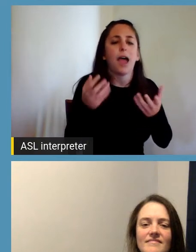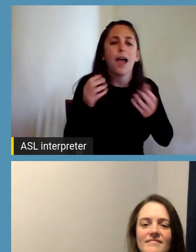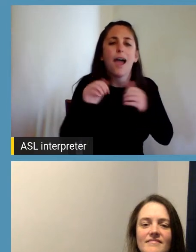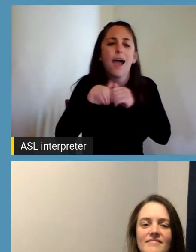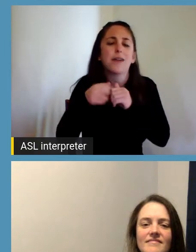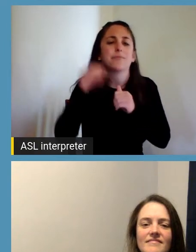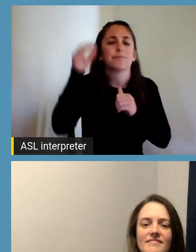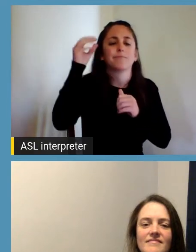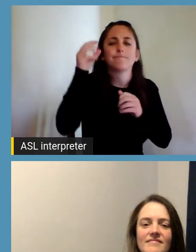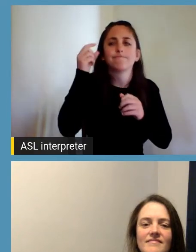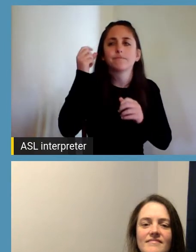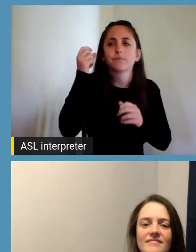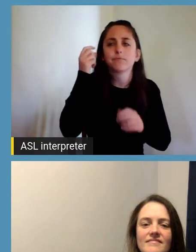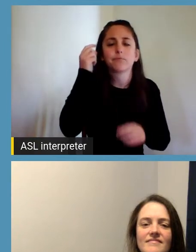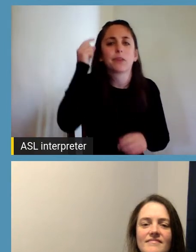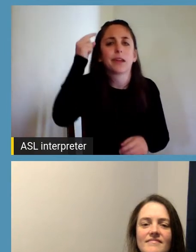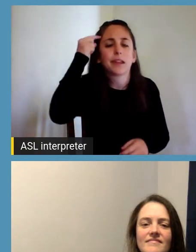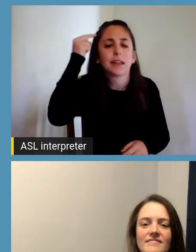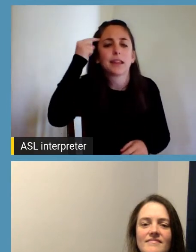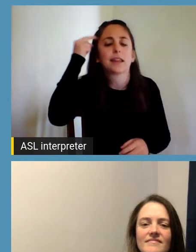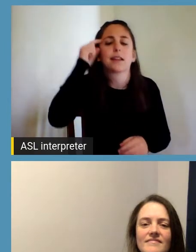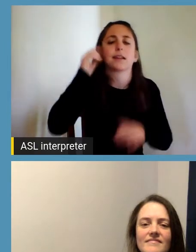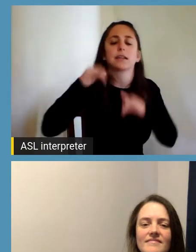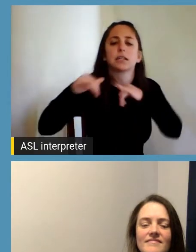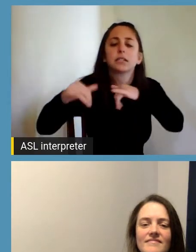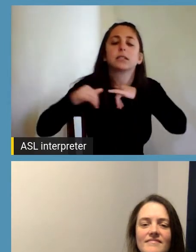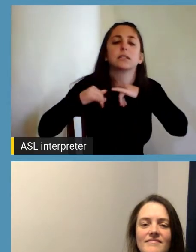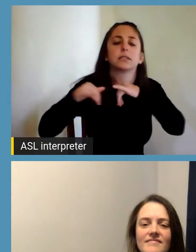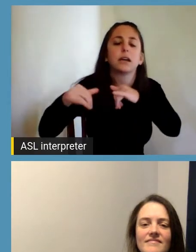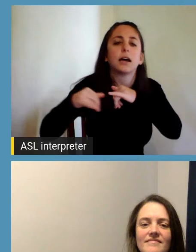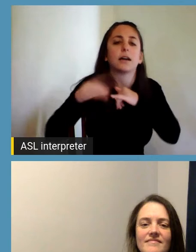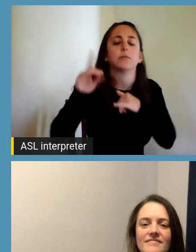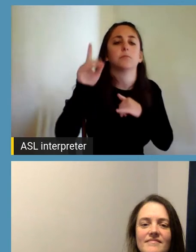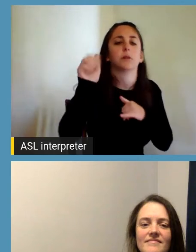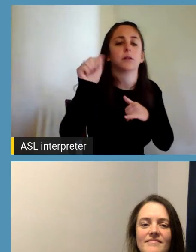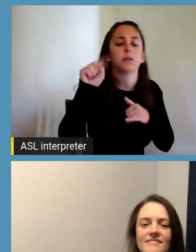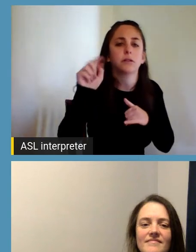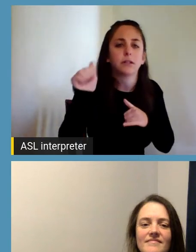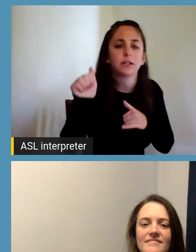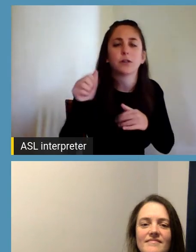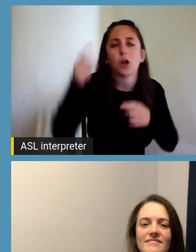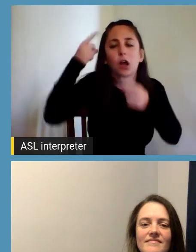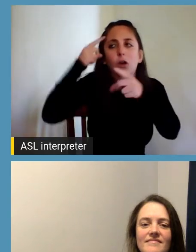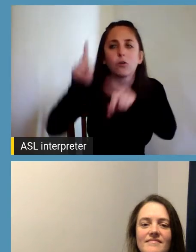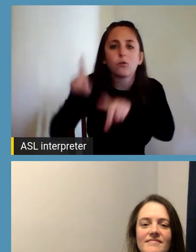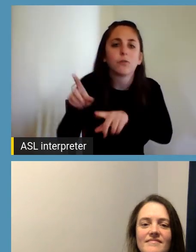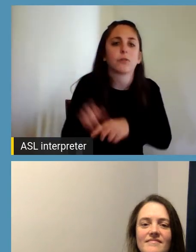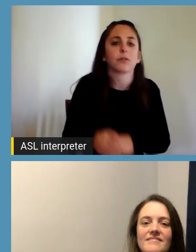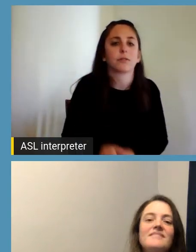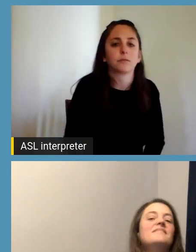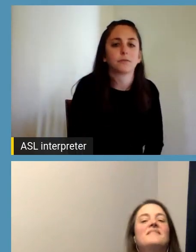data? How do you address that in your institutions and the places you work?